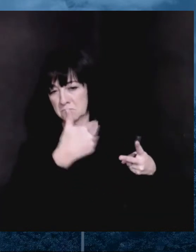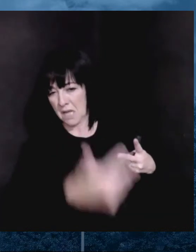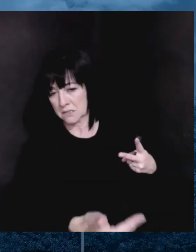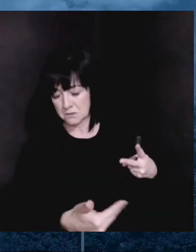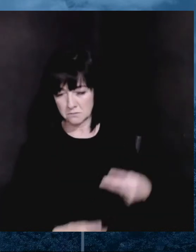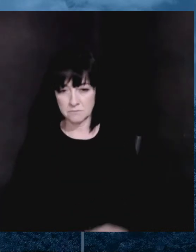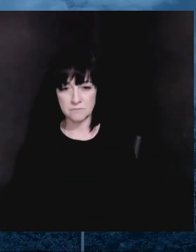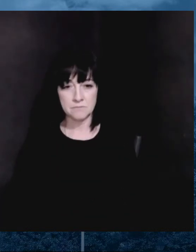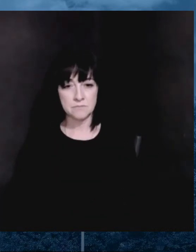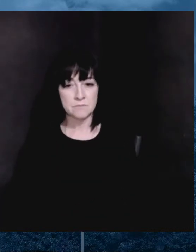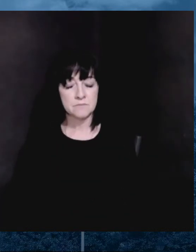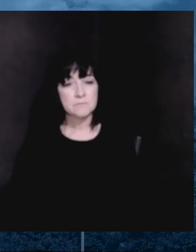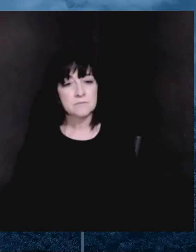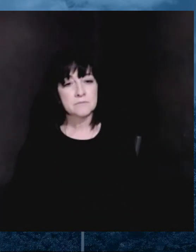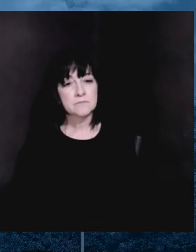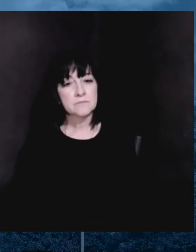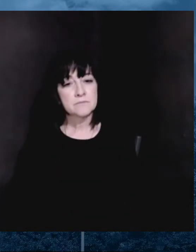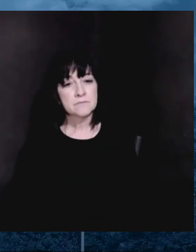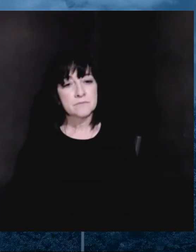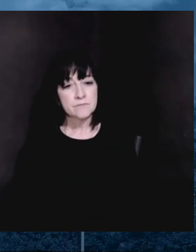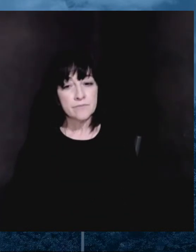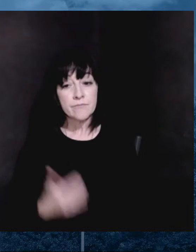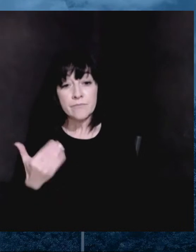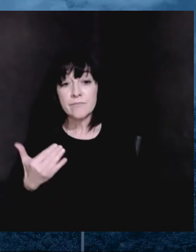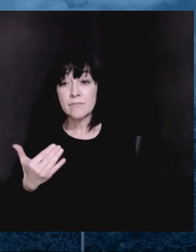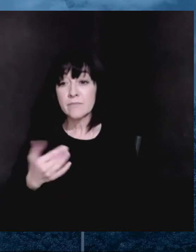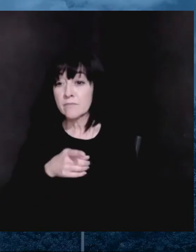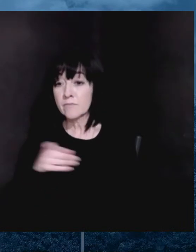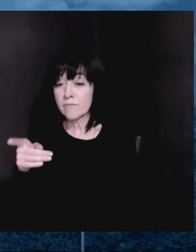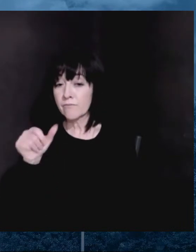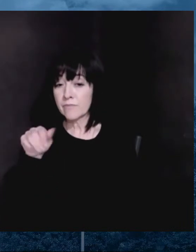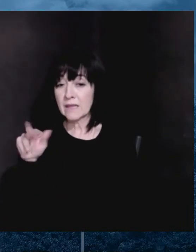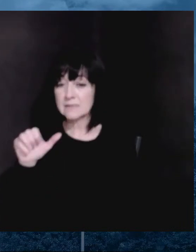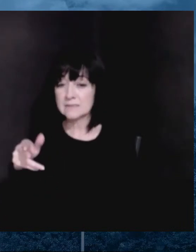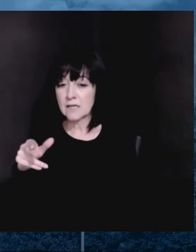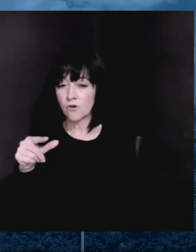All right, next we'll go to Sarah Gamard from the News Journal.